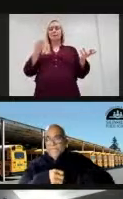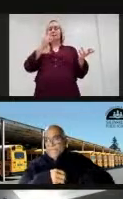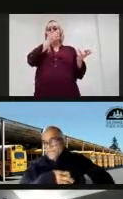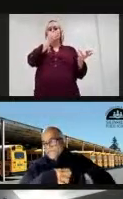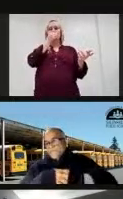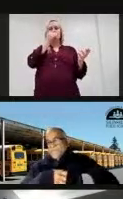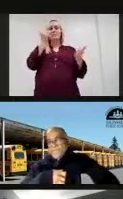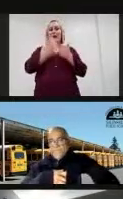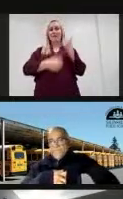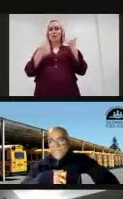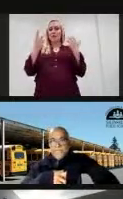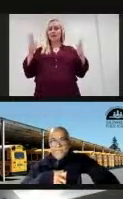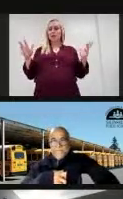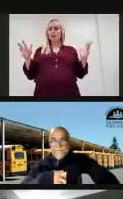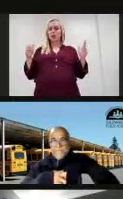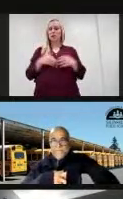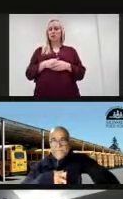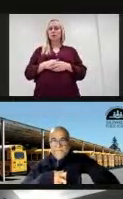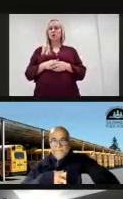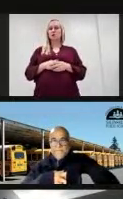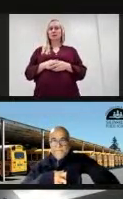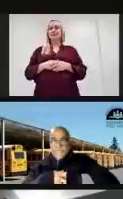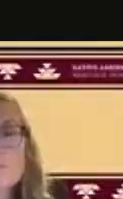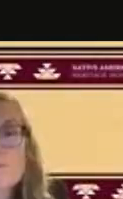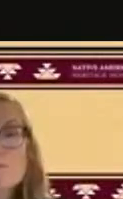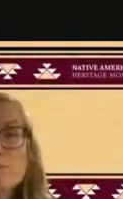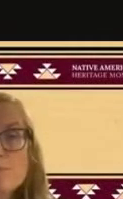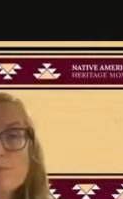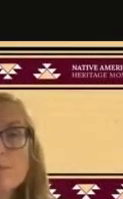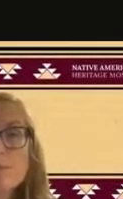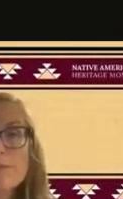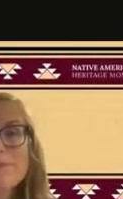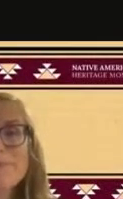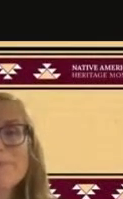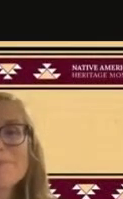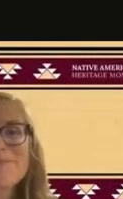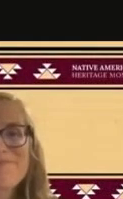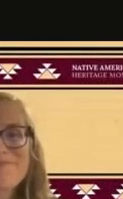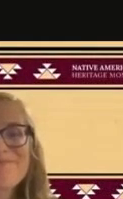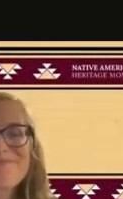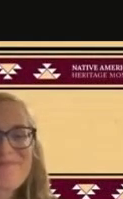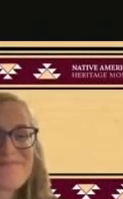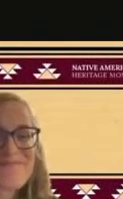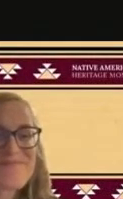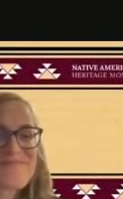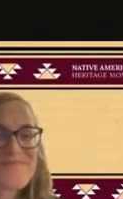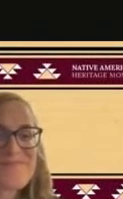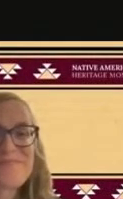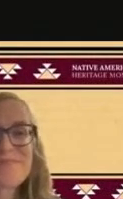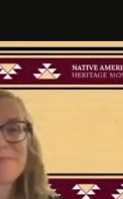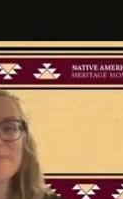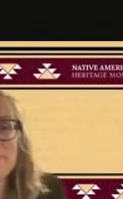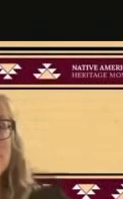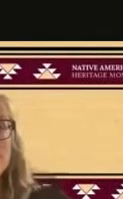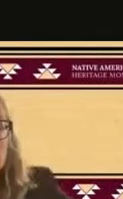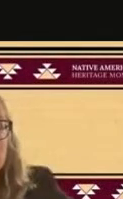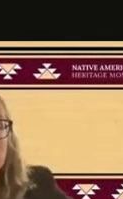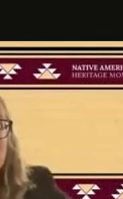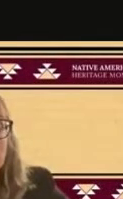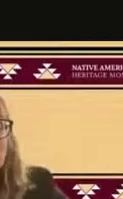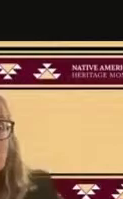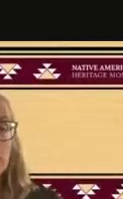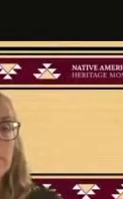Did I get everybody? Okay, you have what you need, Hank? I do. Thank you, Board. Thank you very much. Okay.